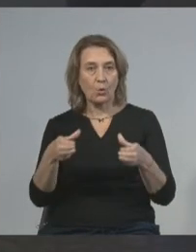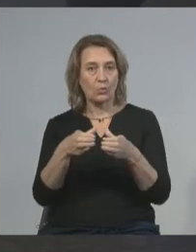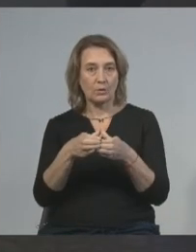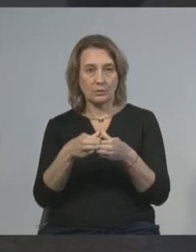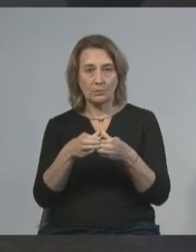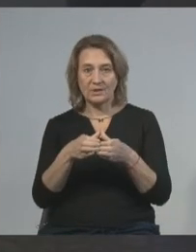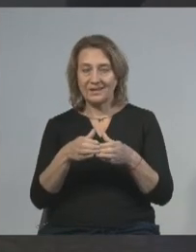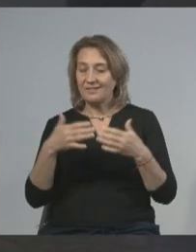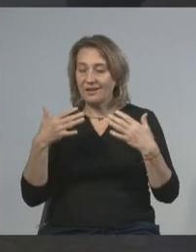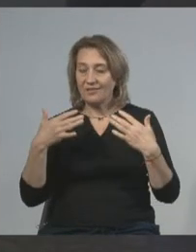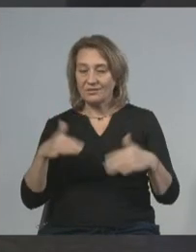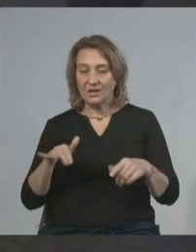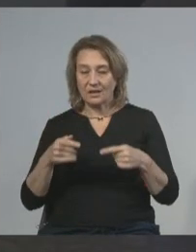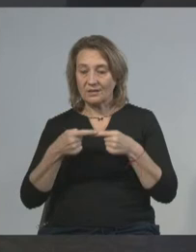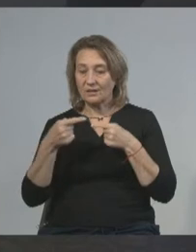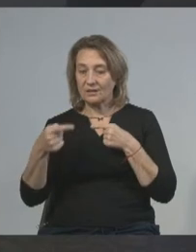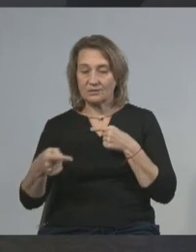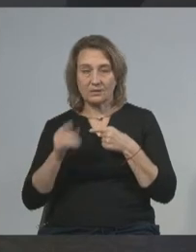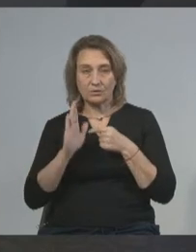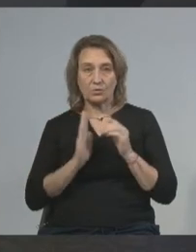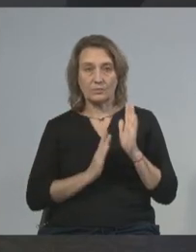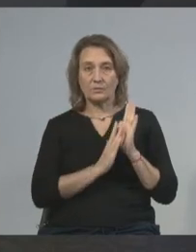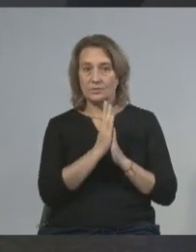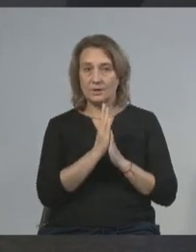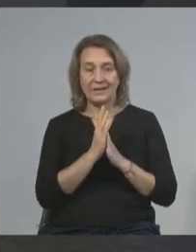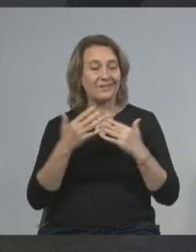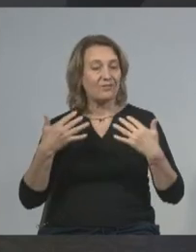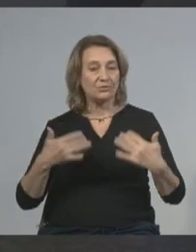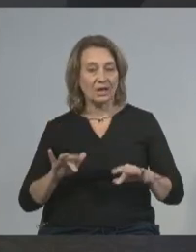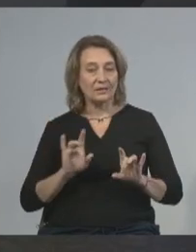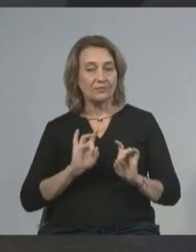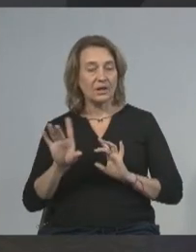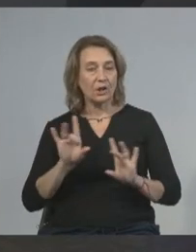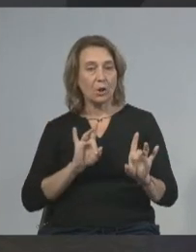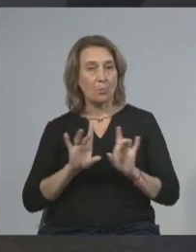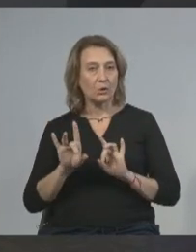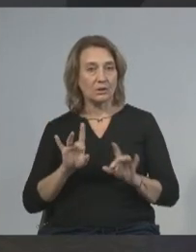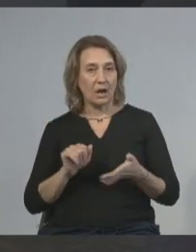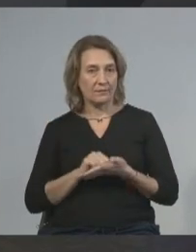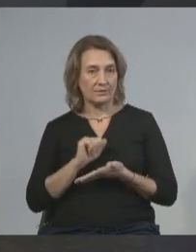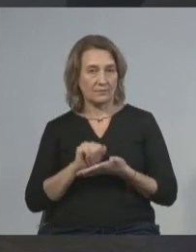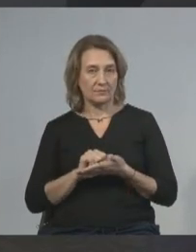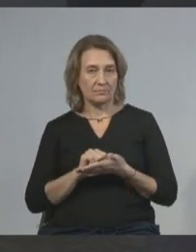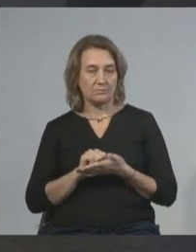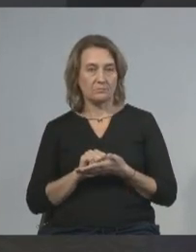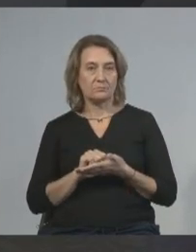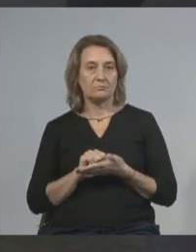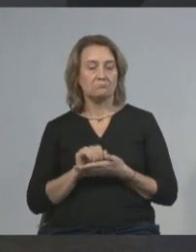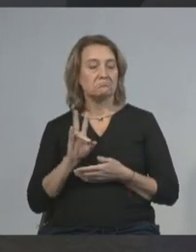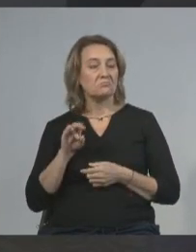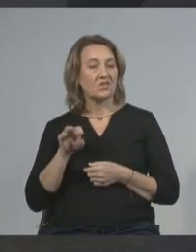i mean you were employees you didn't lose traffic and didn't lose the